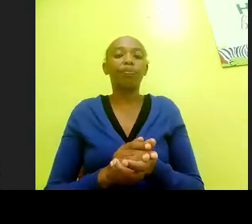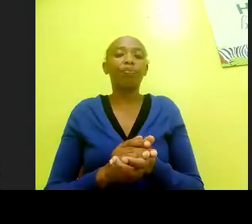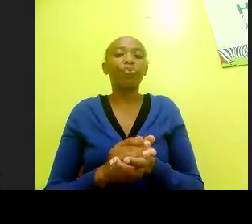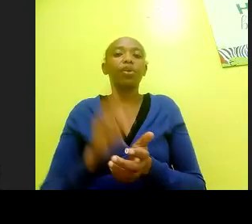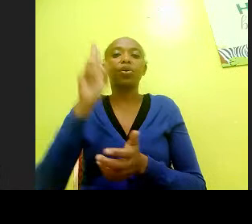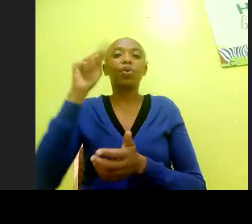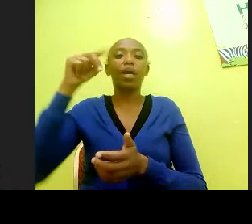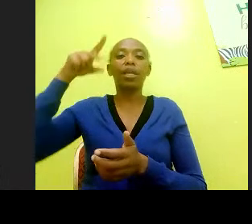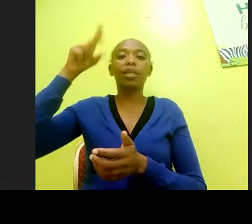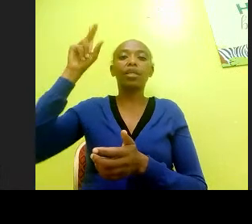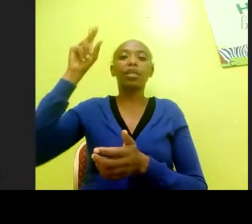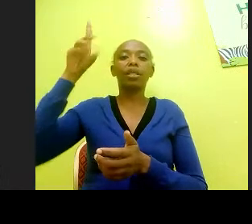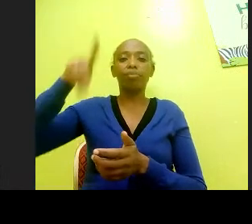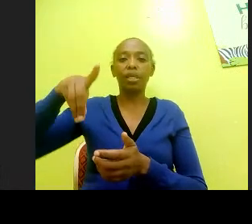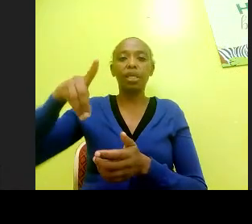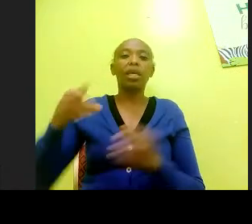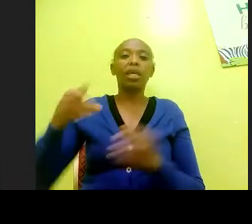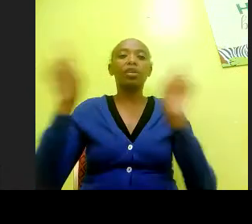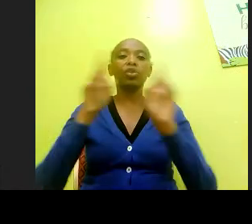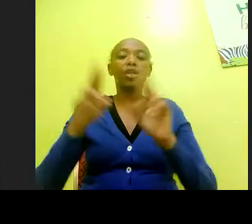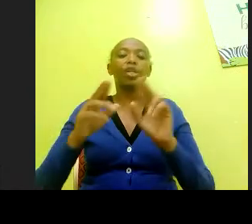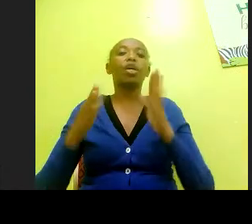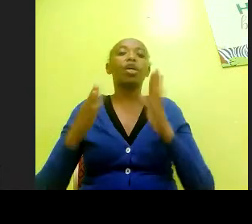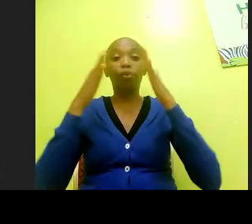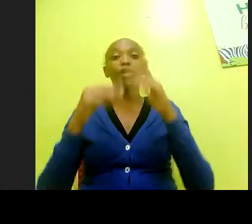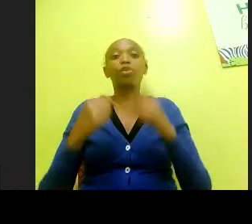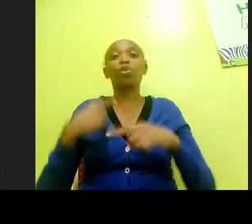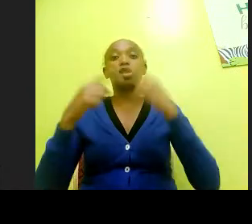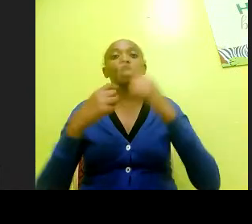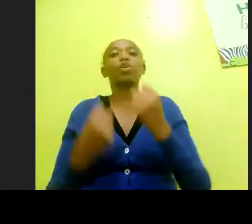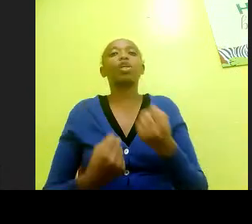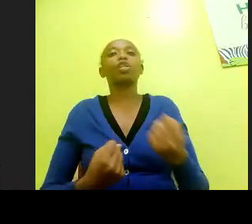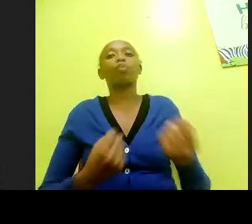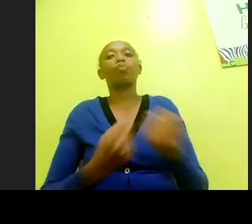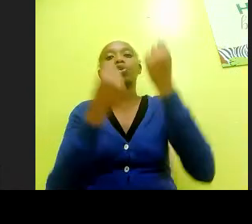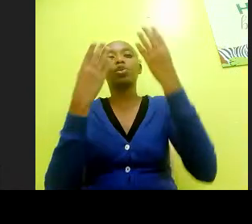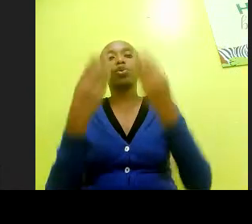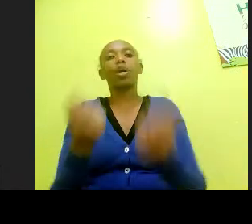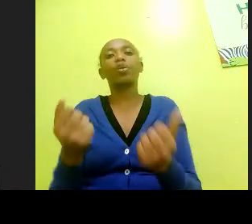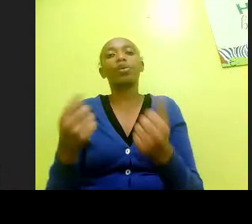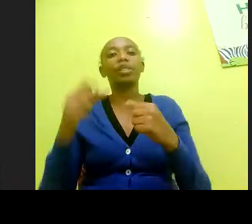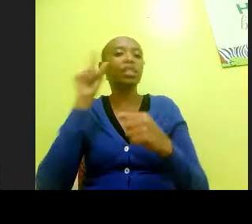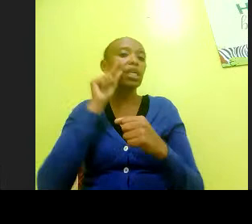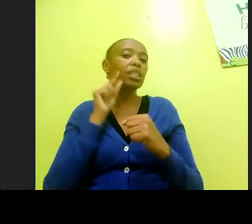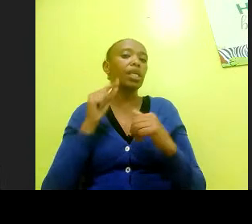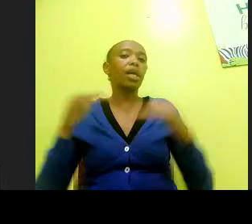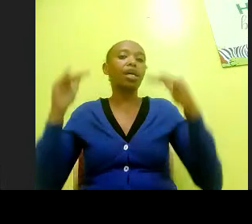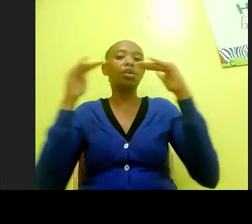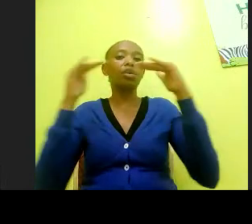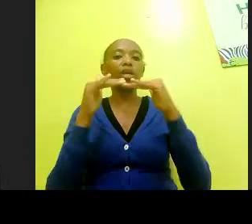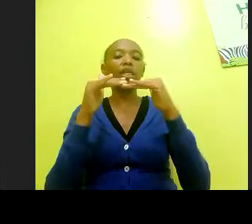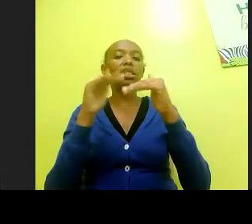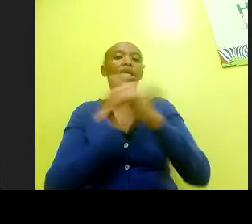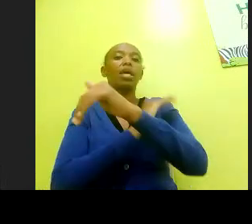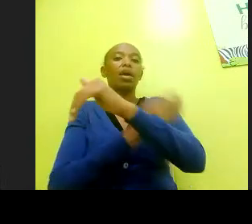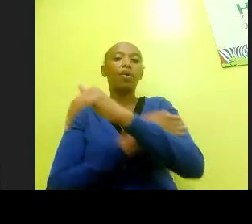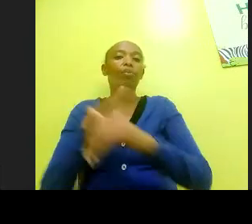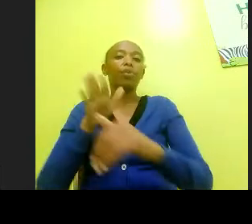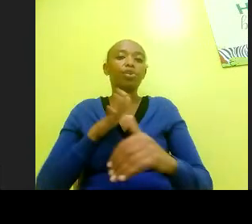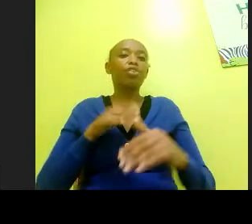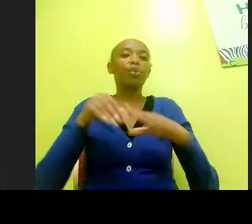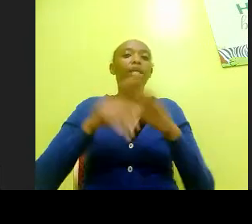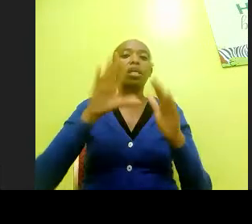is really committed to continue the support to advance the gender equality and women's empowerment in Africa,